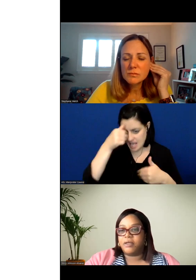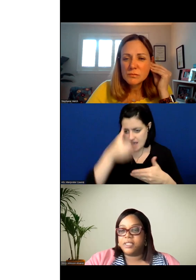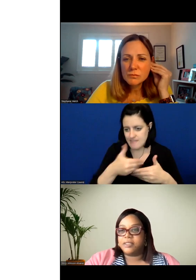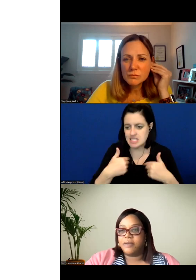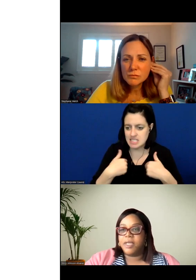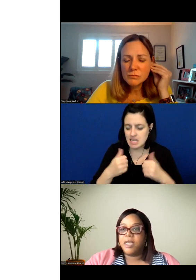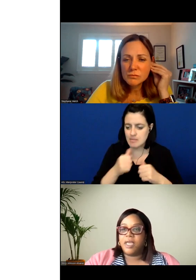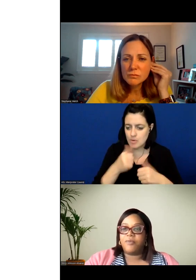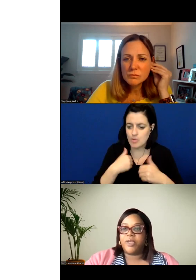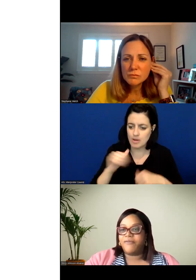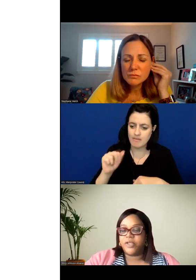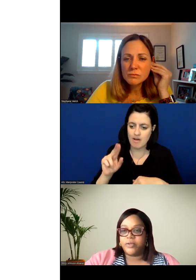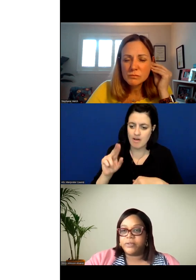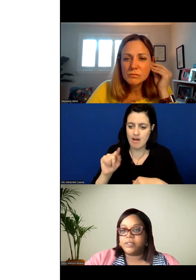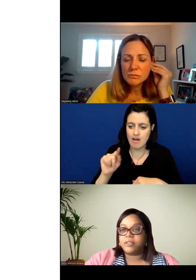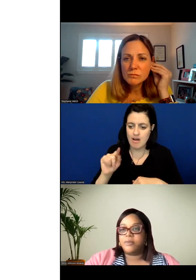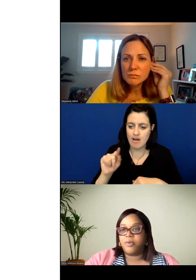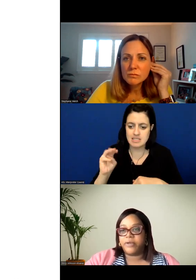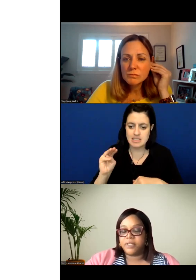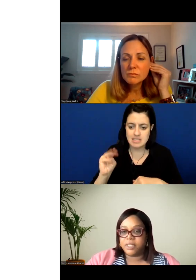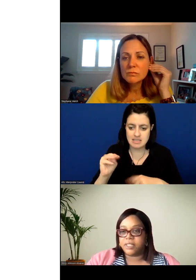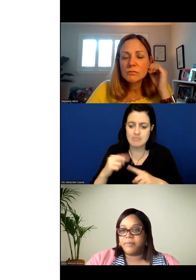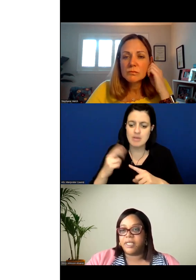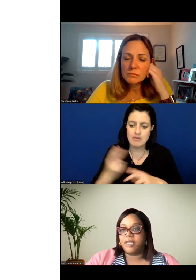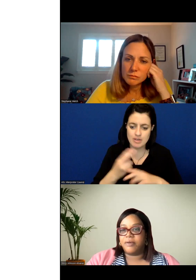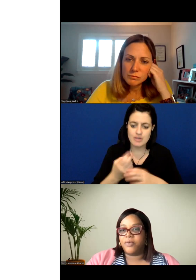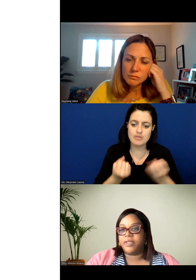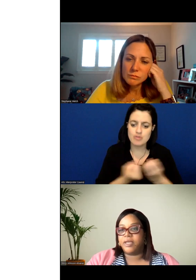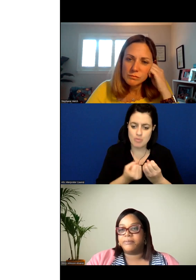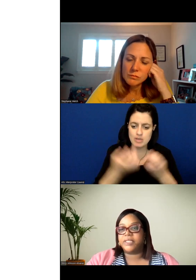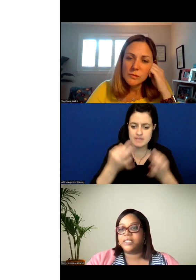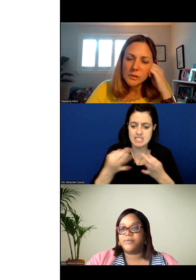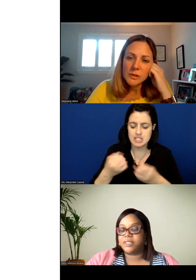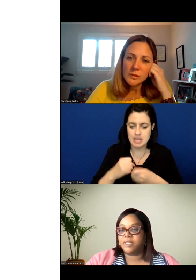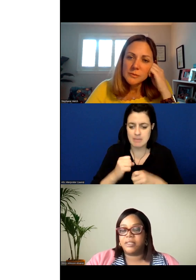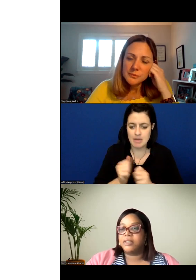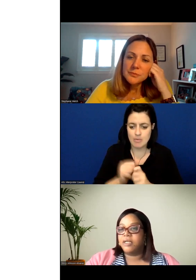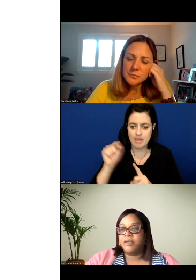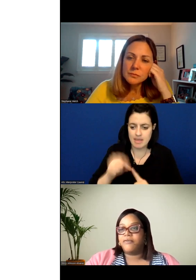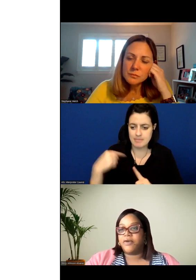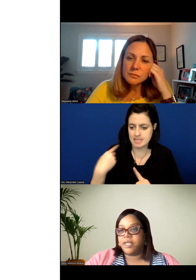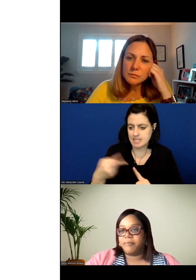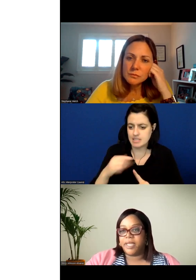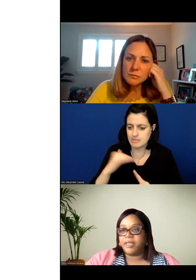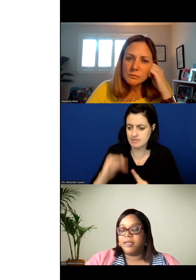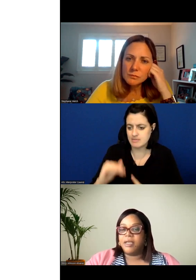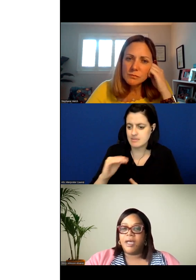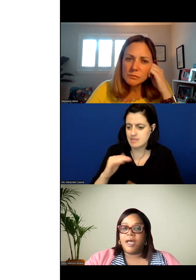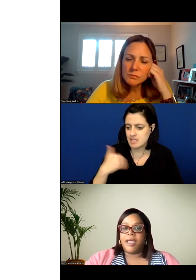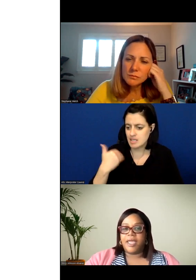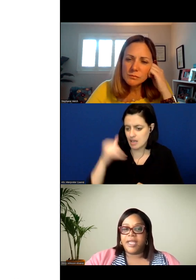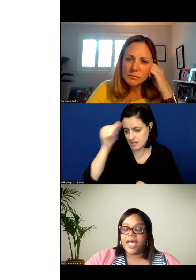with autism, and we've used supportive decision-making with him since he was a very young